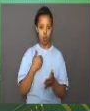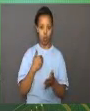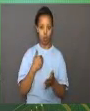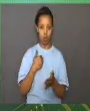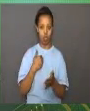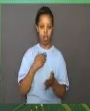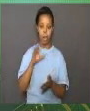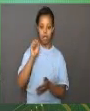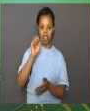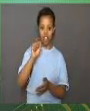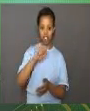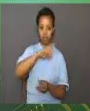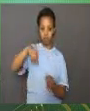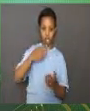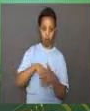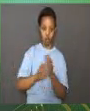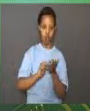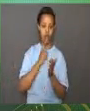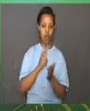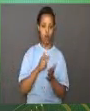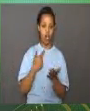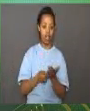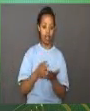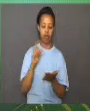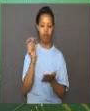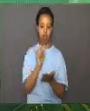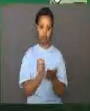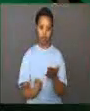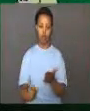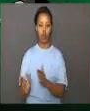the sulfur cycle? You may begin now.